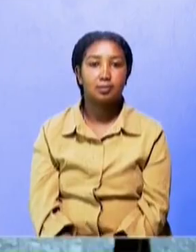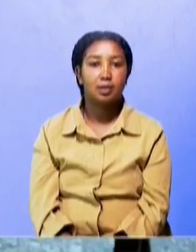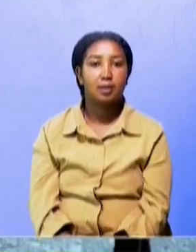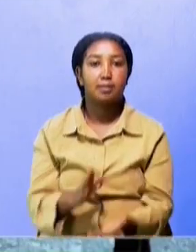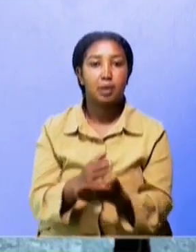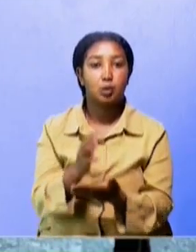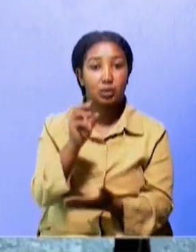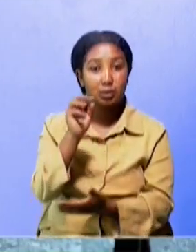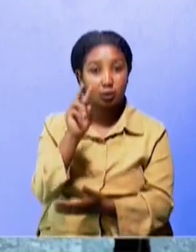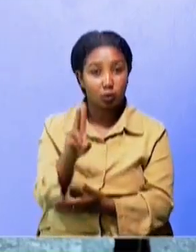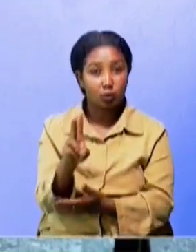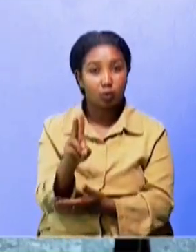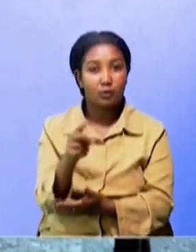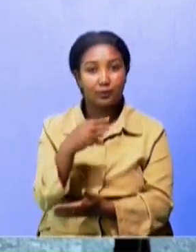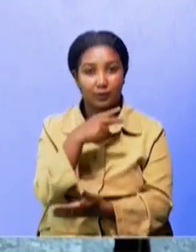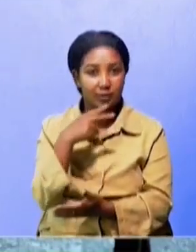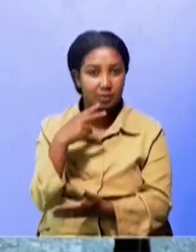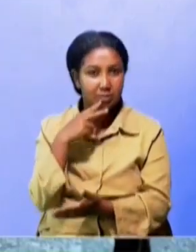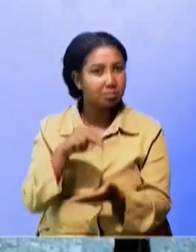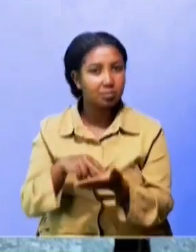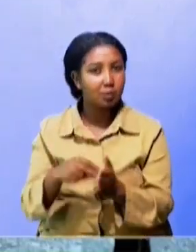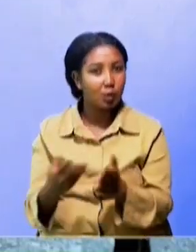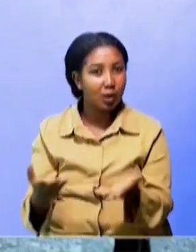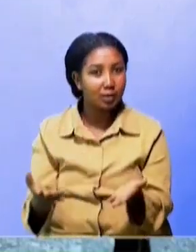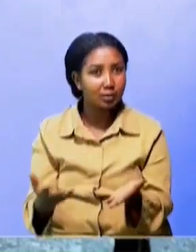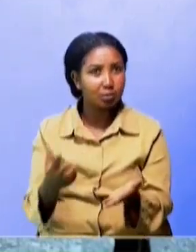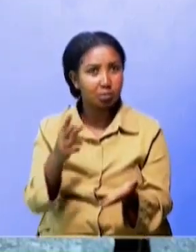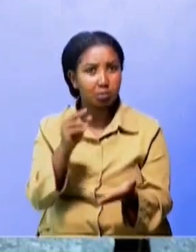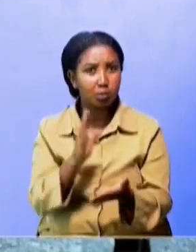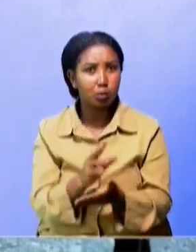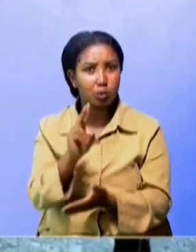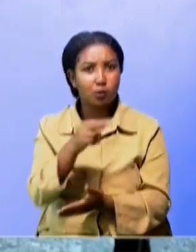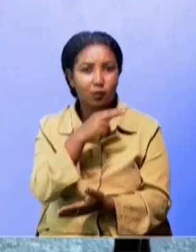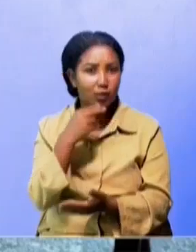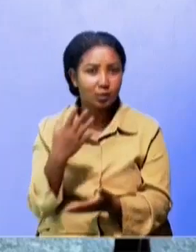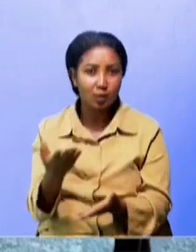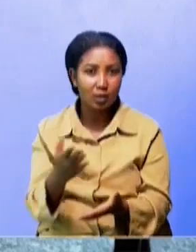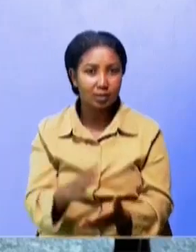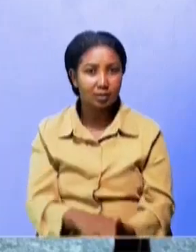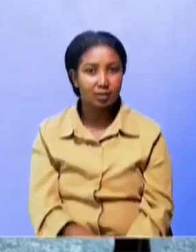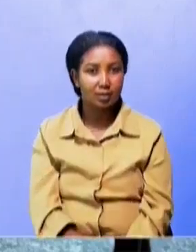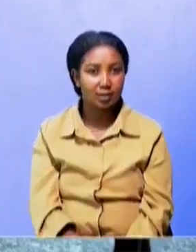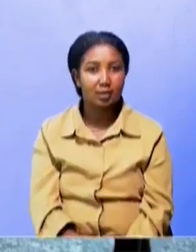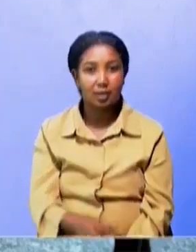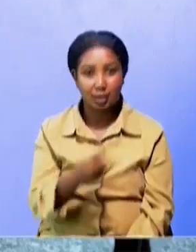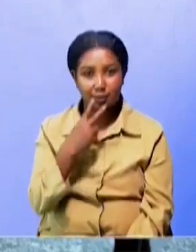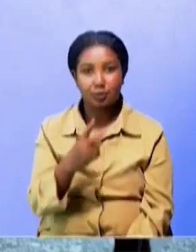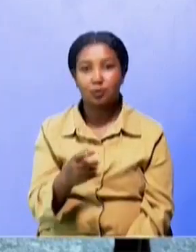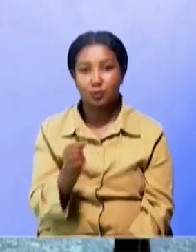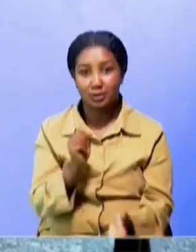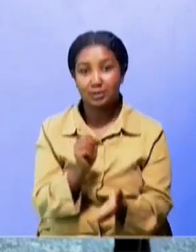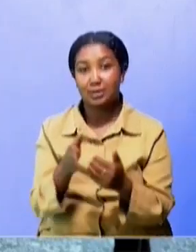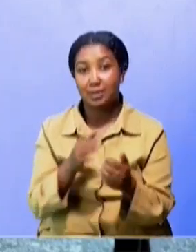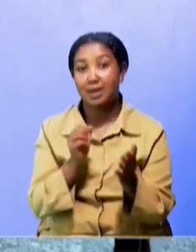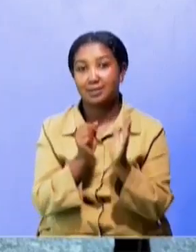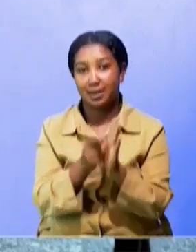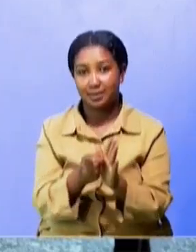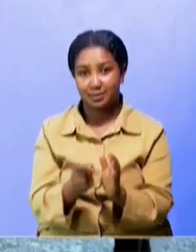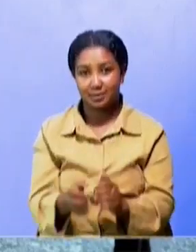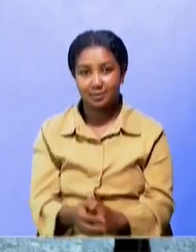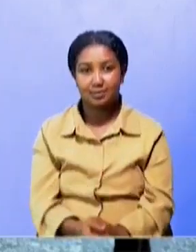Between the two verbs. What do you mean by that, between the two verbs? I'd like to show you a very simple example. Those